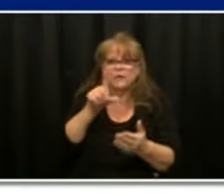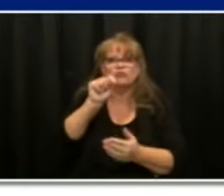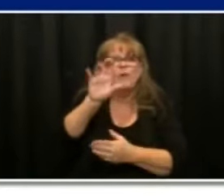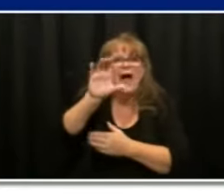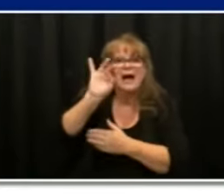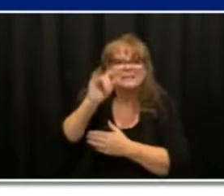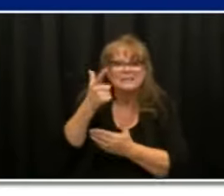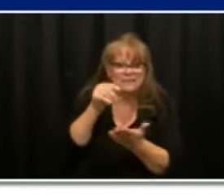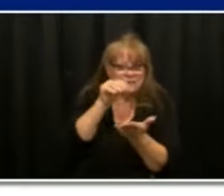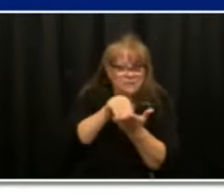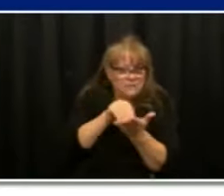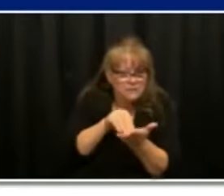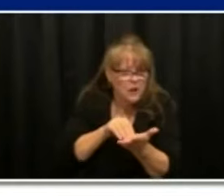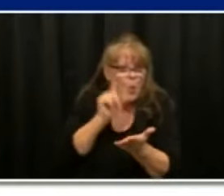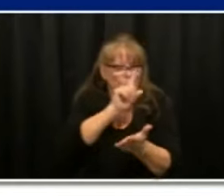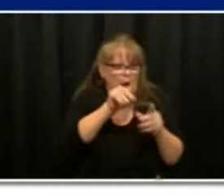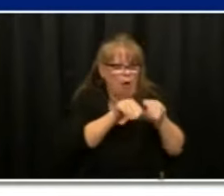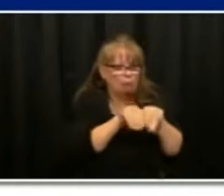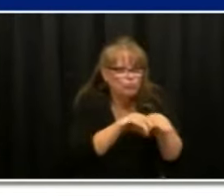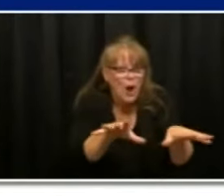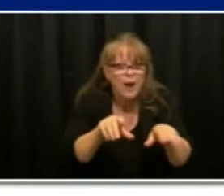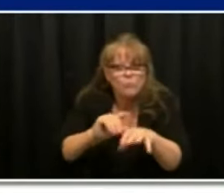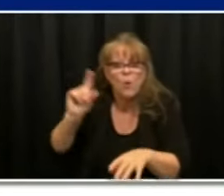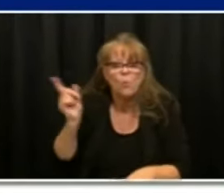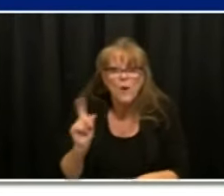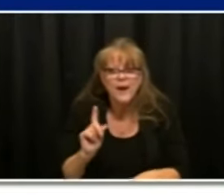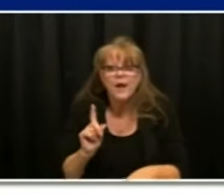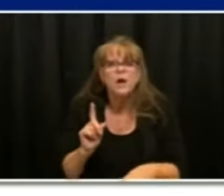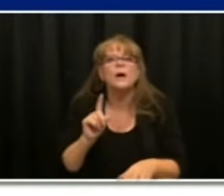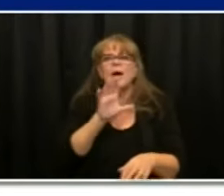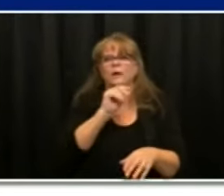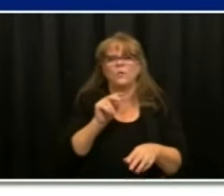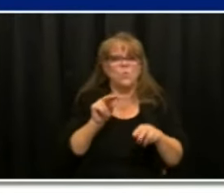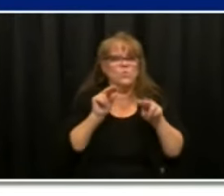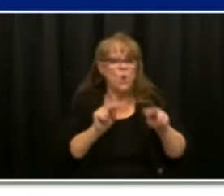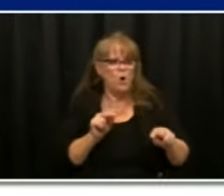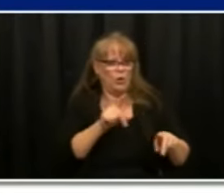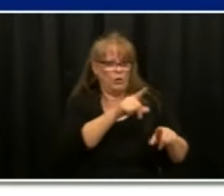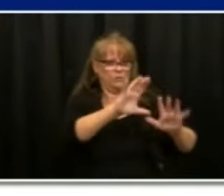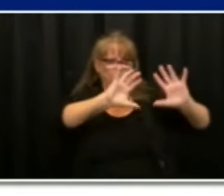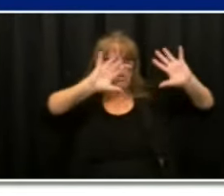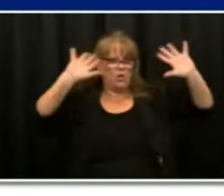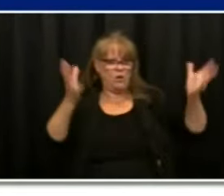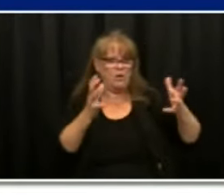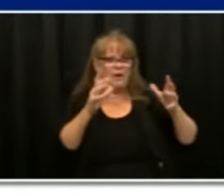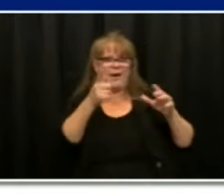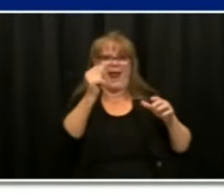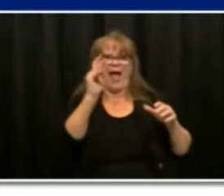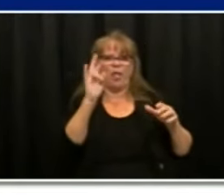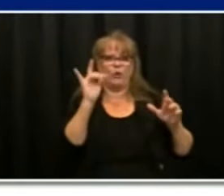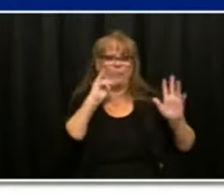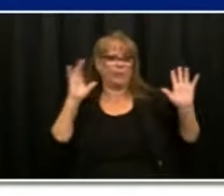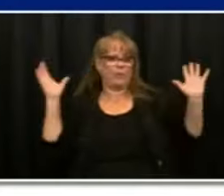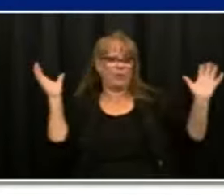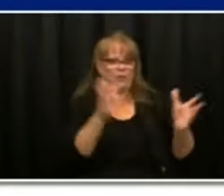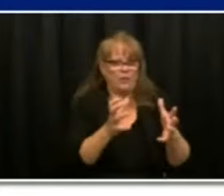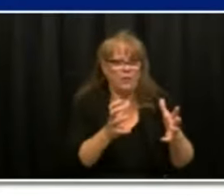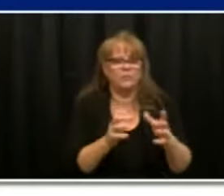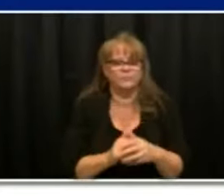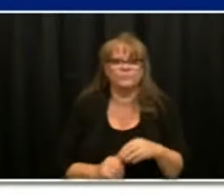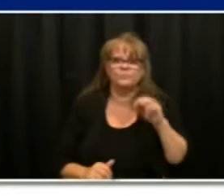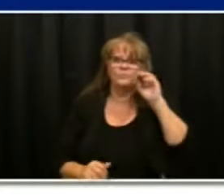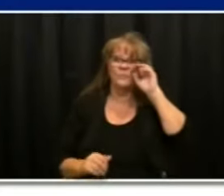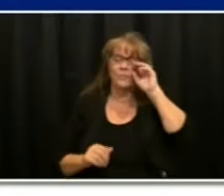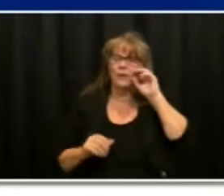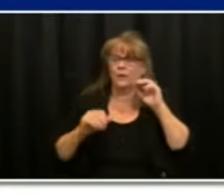contacts. Next, there are 3 levels of safer at home. Level 1 is cautious, for counties with